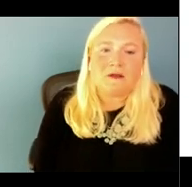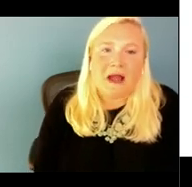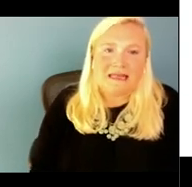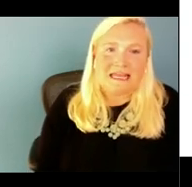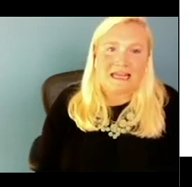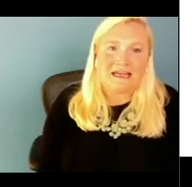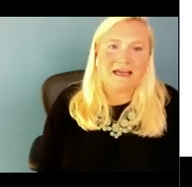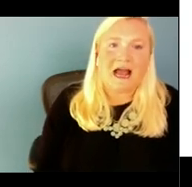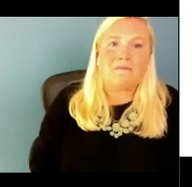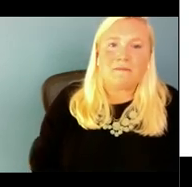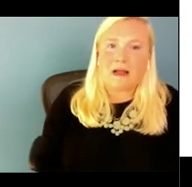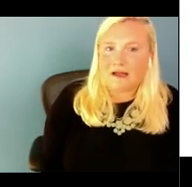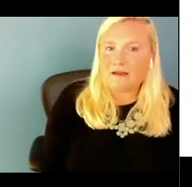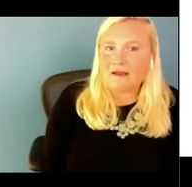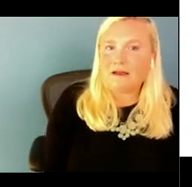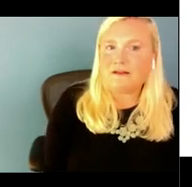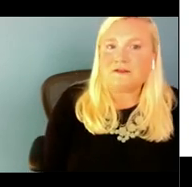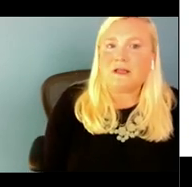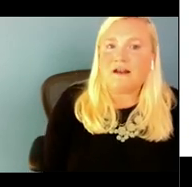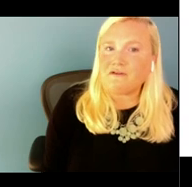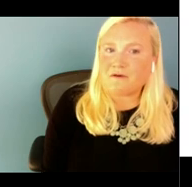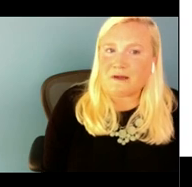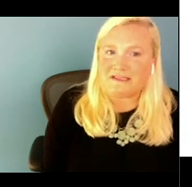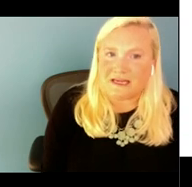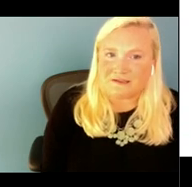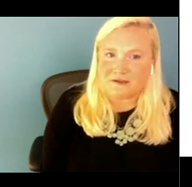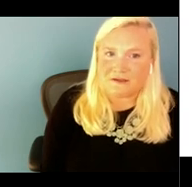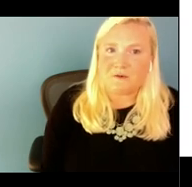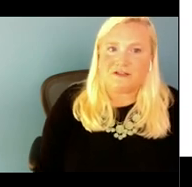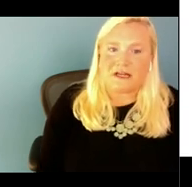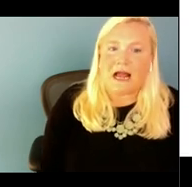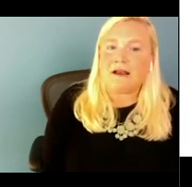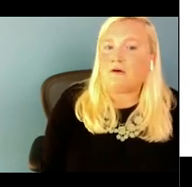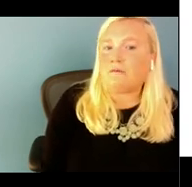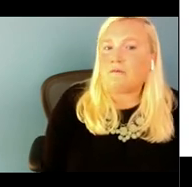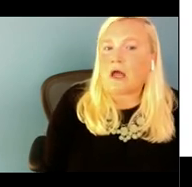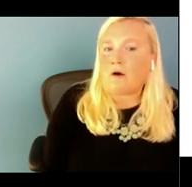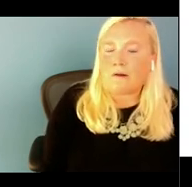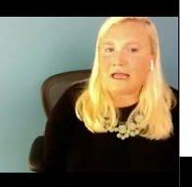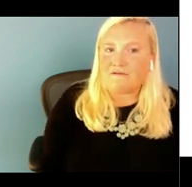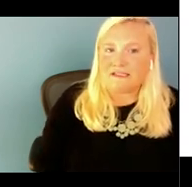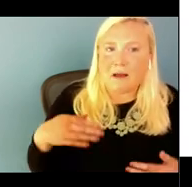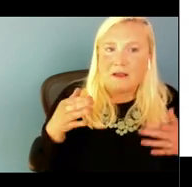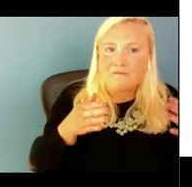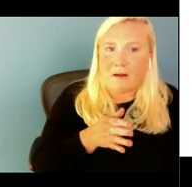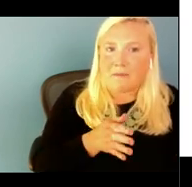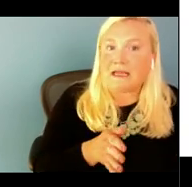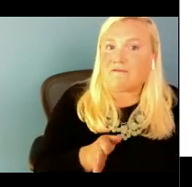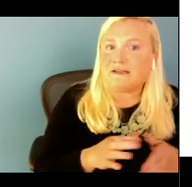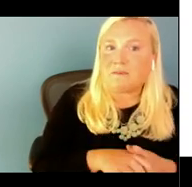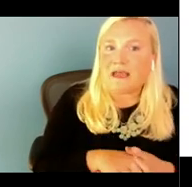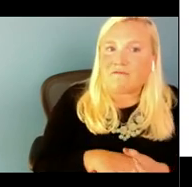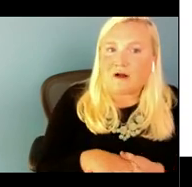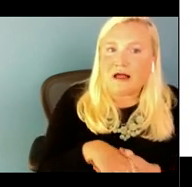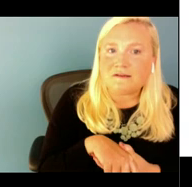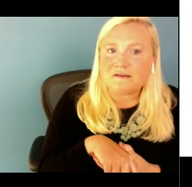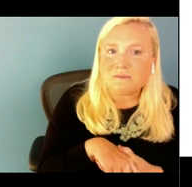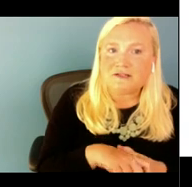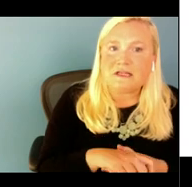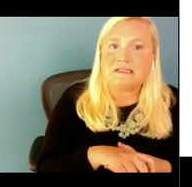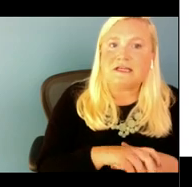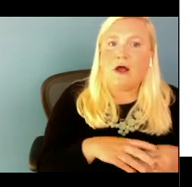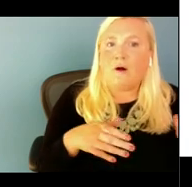Sure. Well, so I think there's a lot of different ways to answer this question. I don't know if it's coming from like if it's a